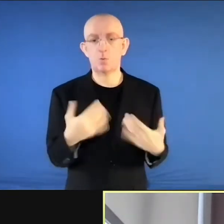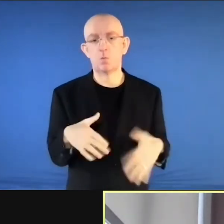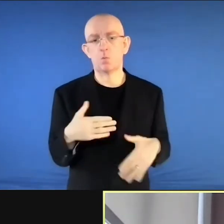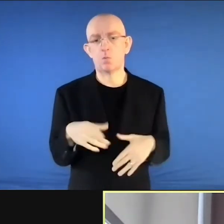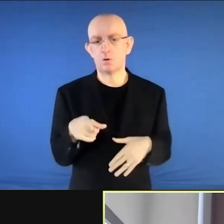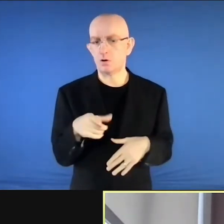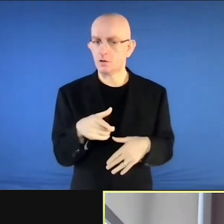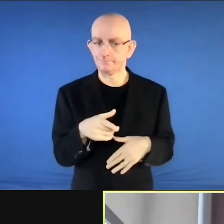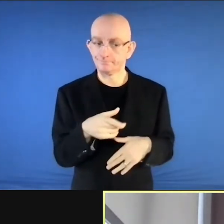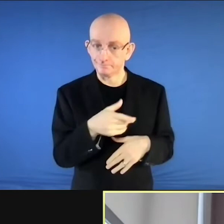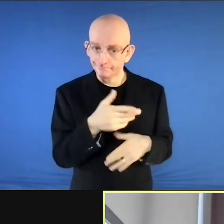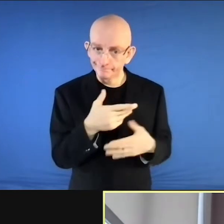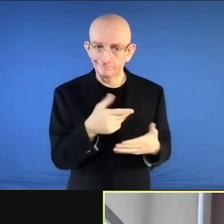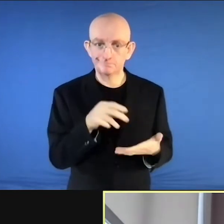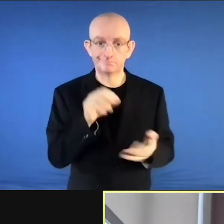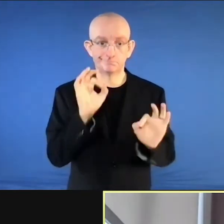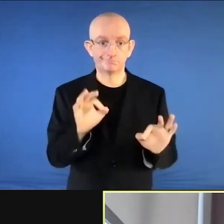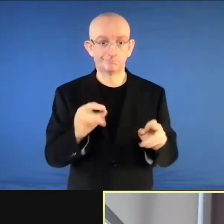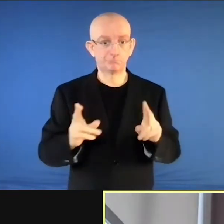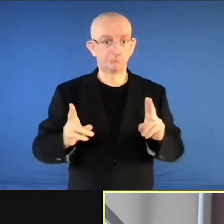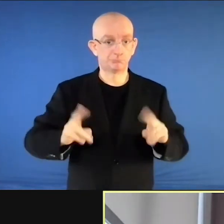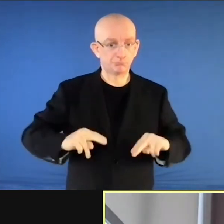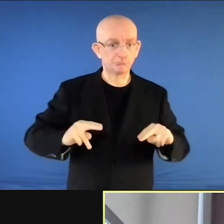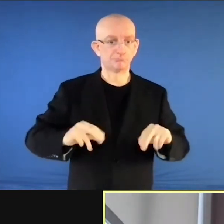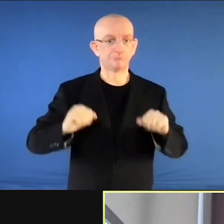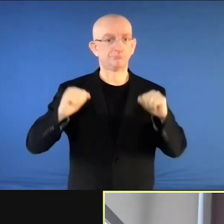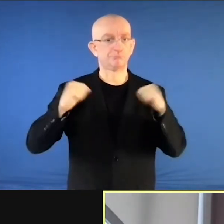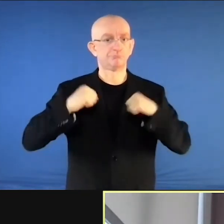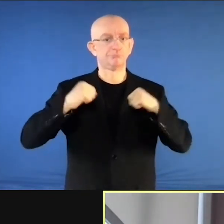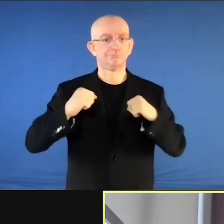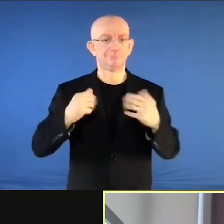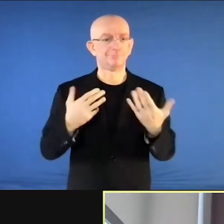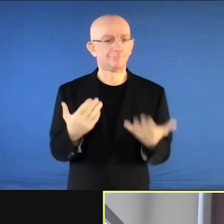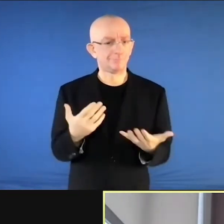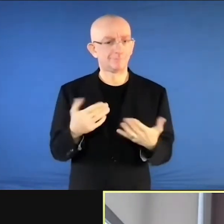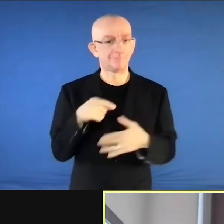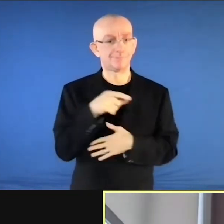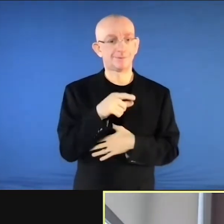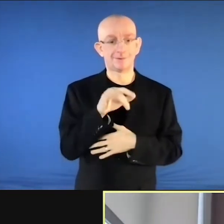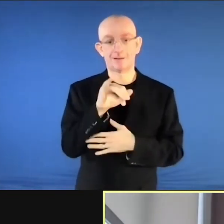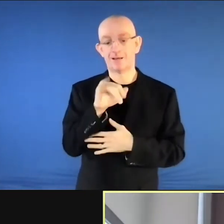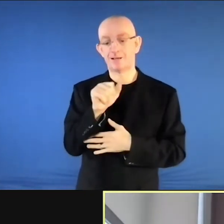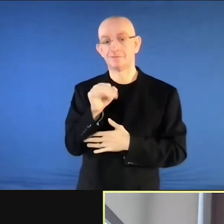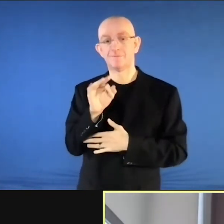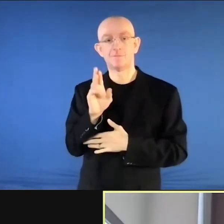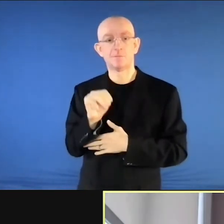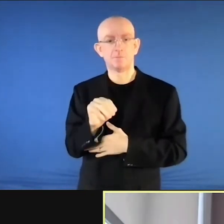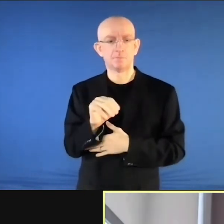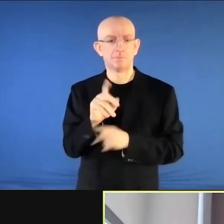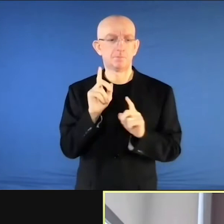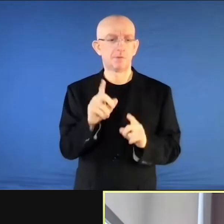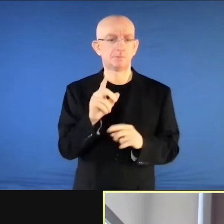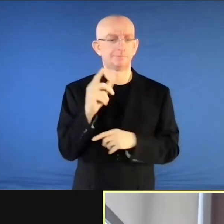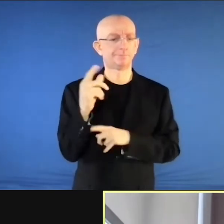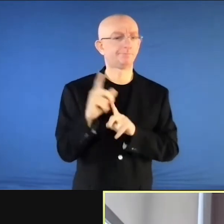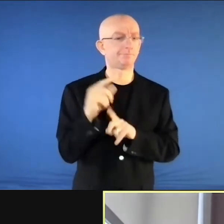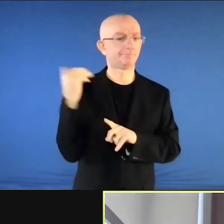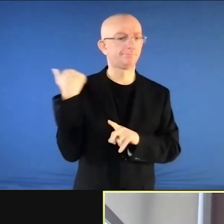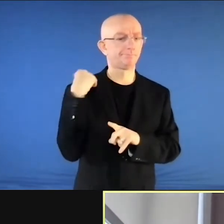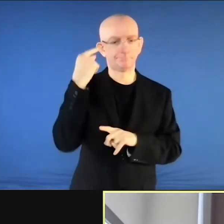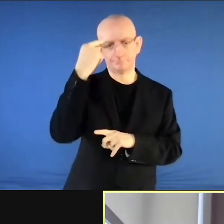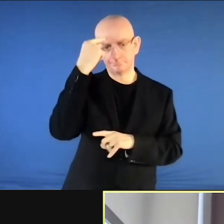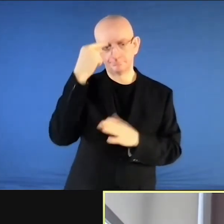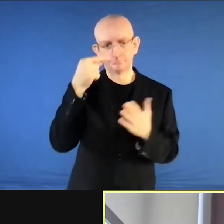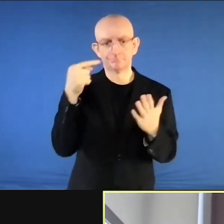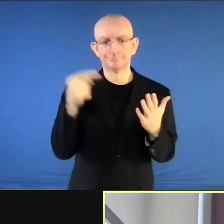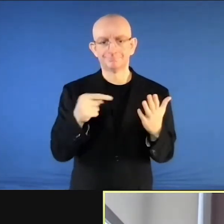forced migration is another worrying global trend that existing codes of ethics largely ignore. Think of